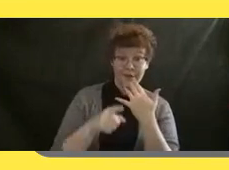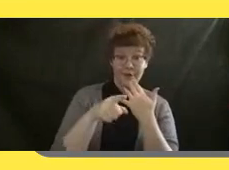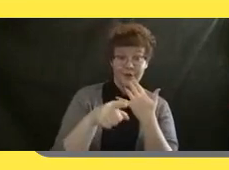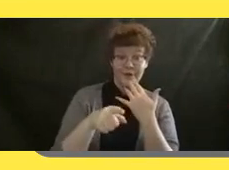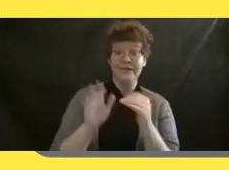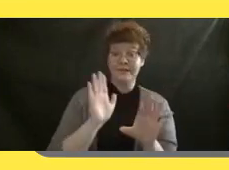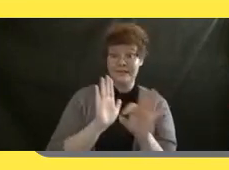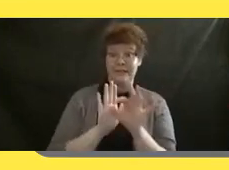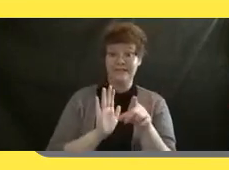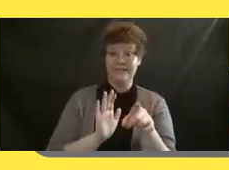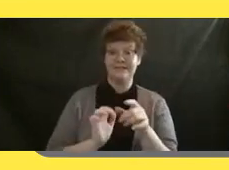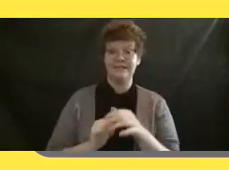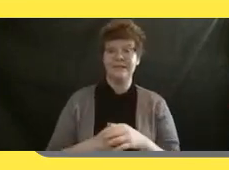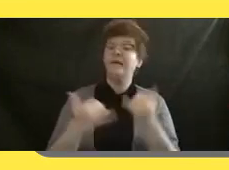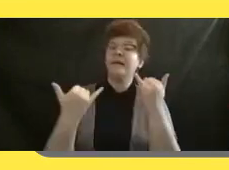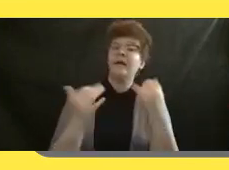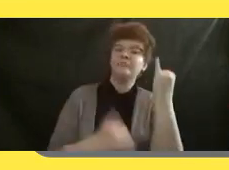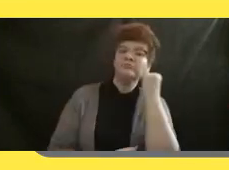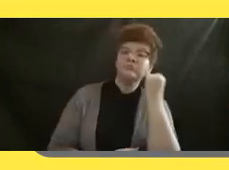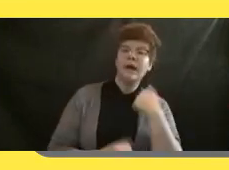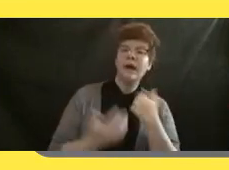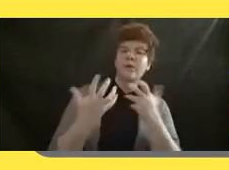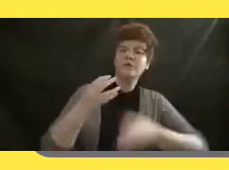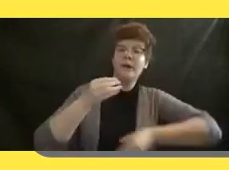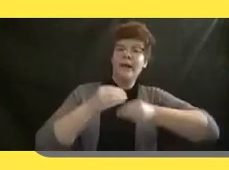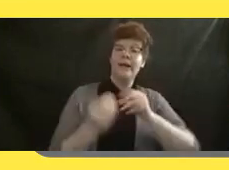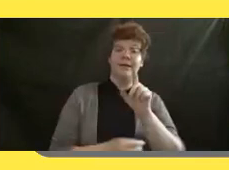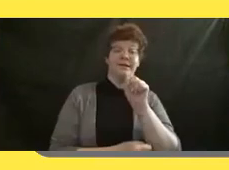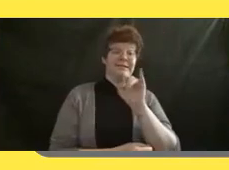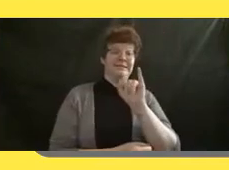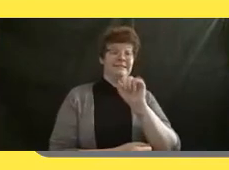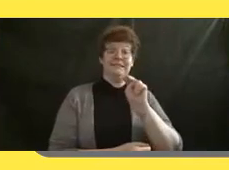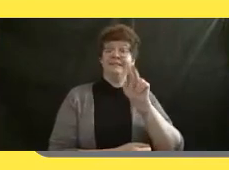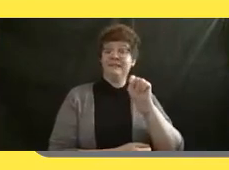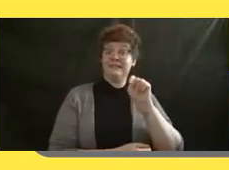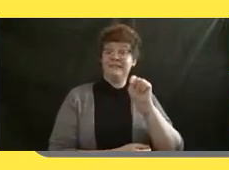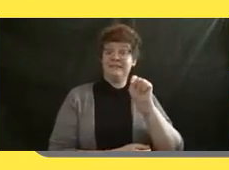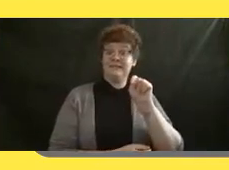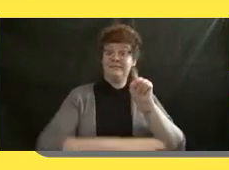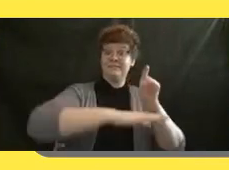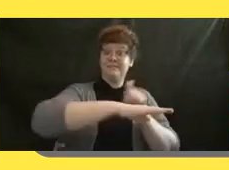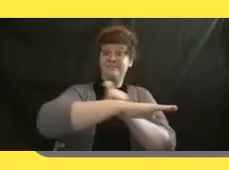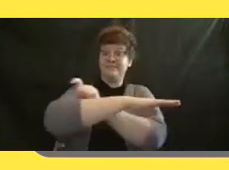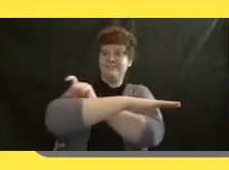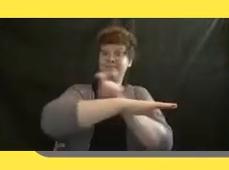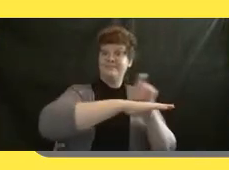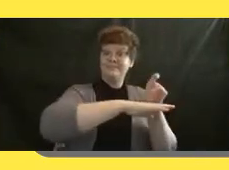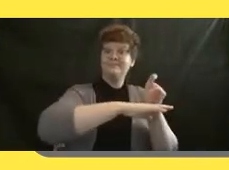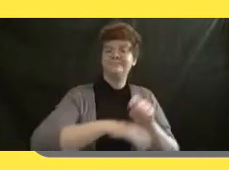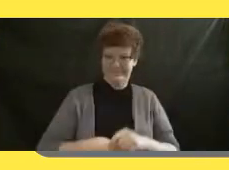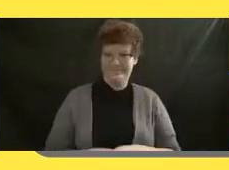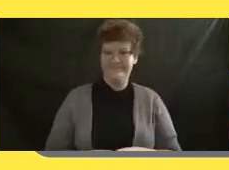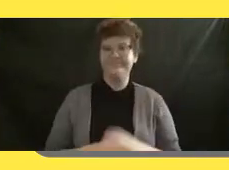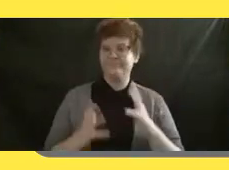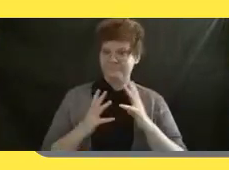if I want to select a tint of that, then that's what I can do. What I'm going to do is I'm going to create a tint